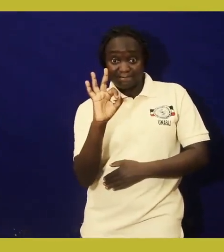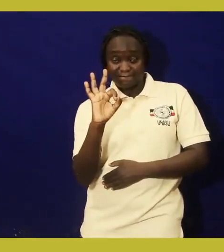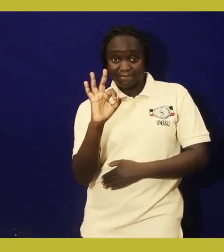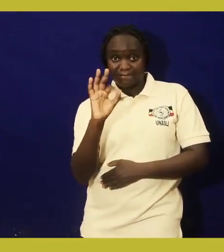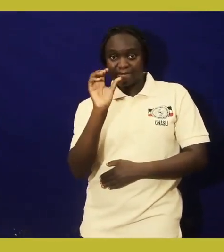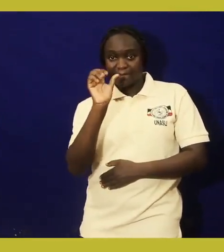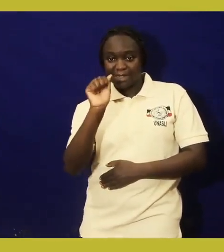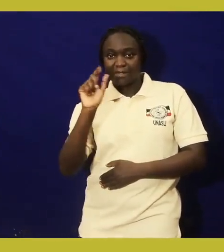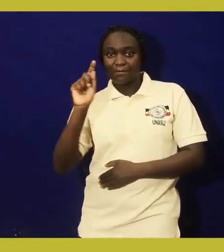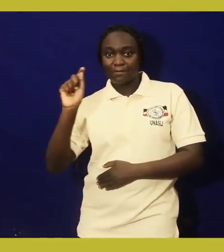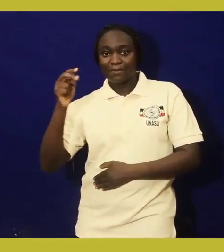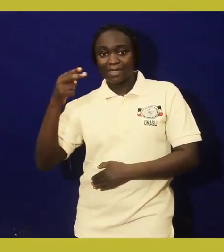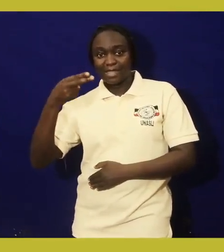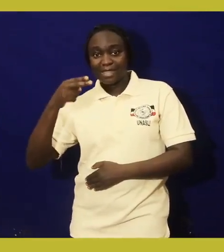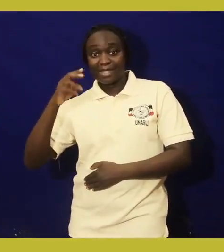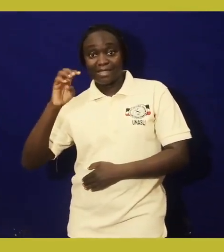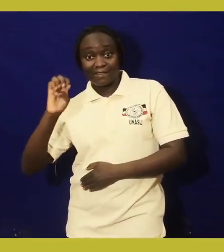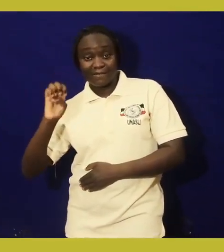father,